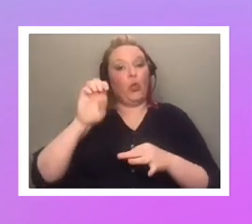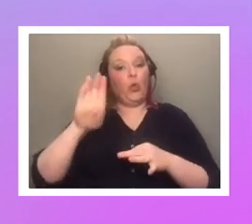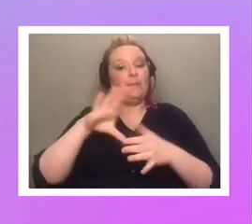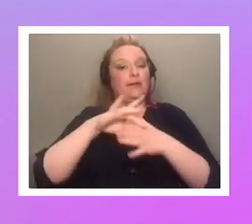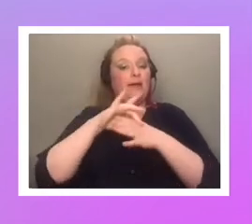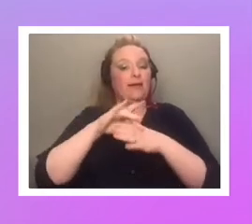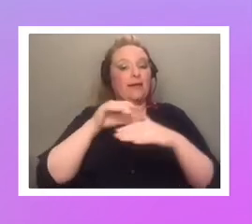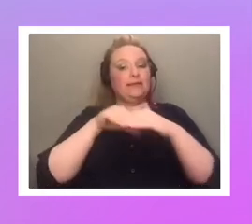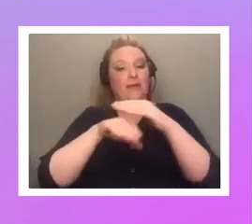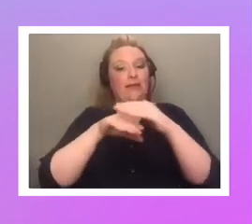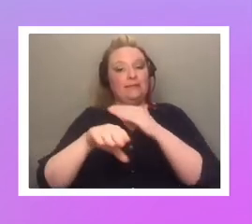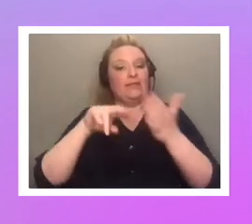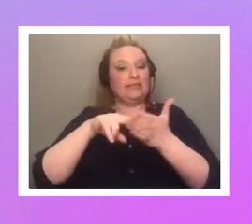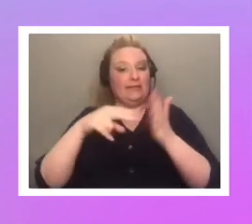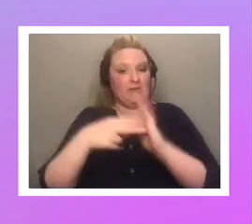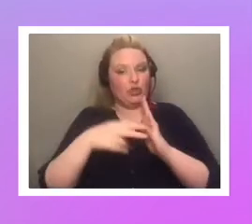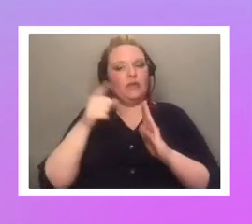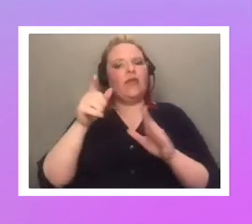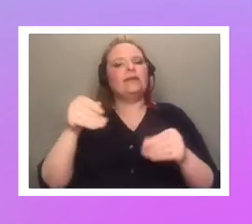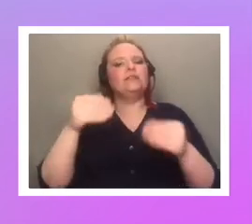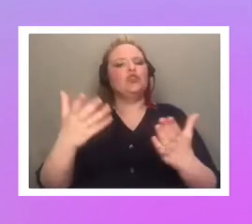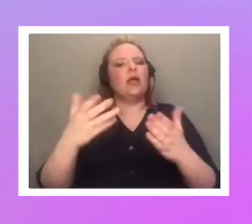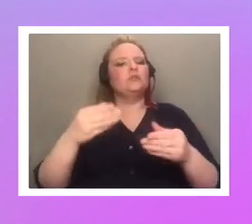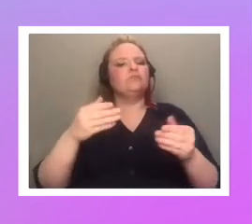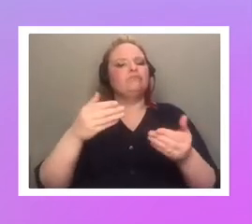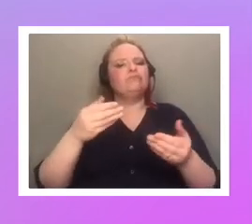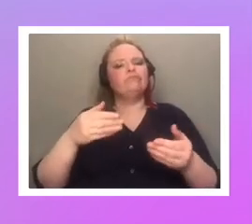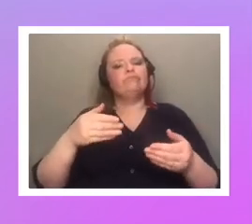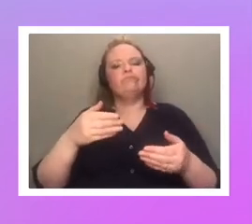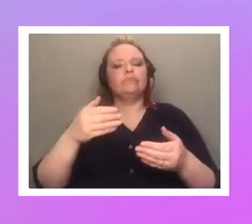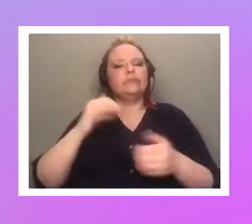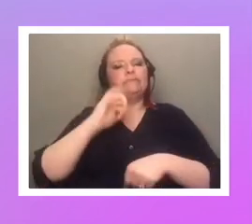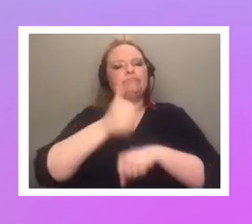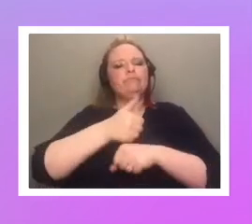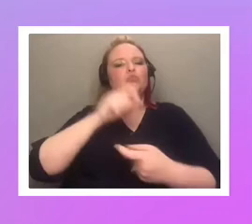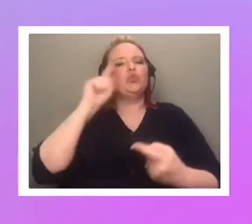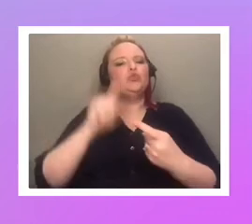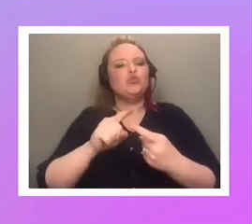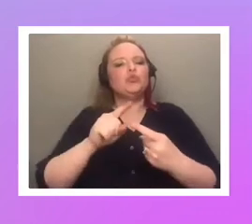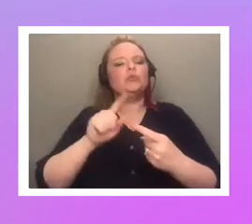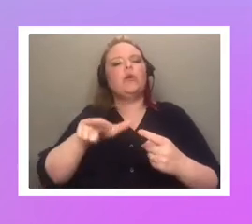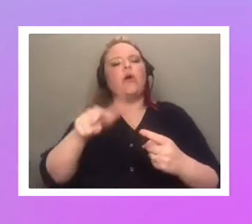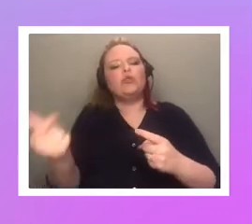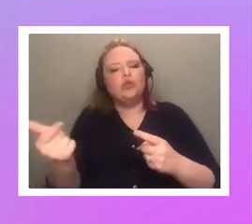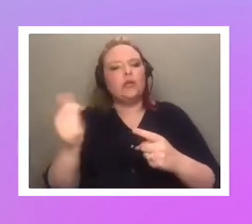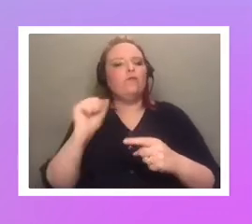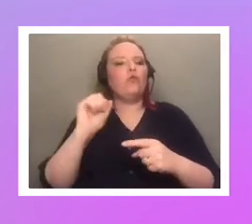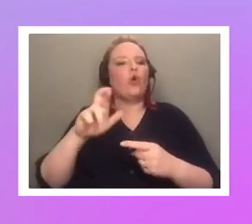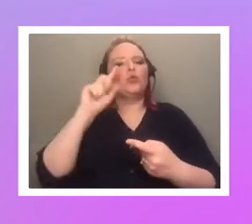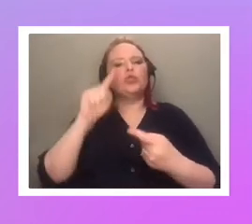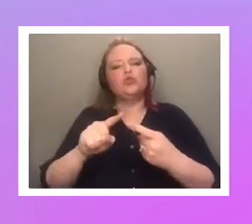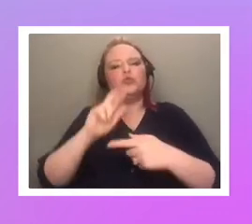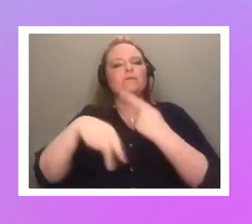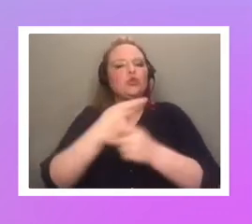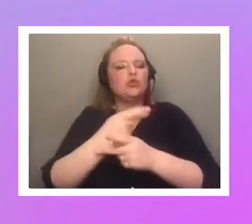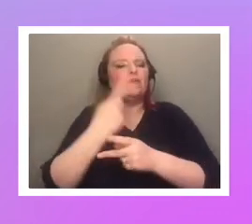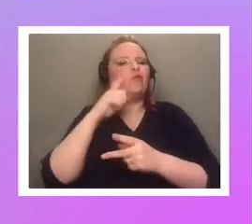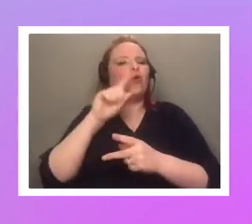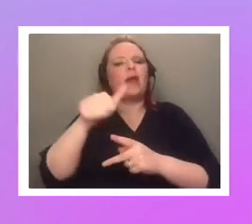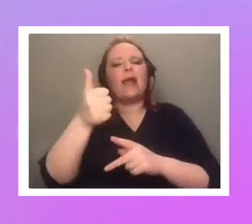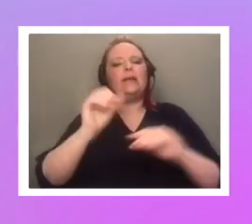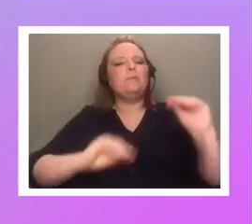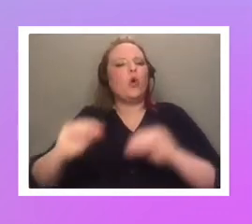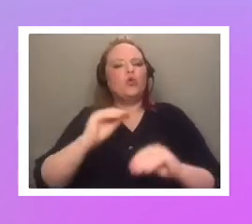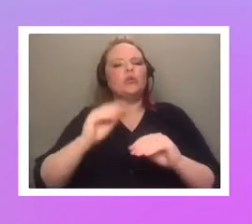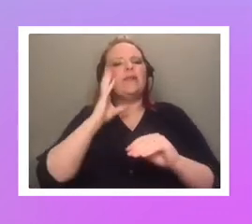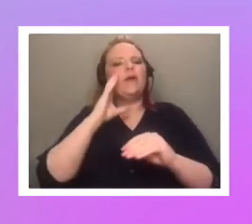Guidelines definition, they suggest providing a reduced alternative or reduced version, however you want to phrase it, for any motion